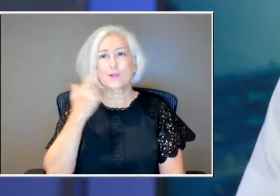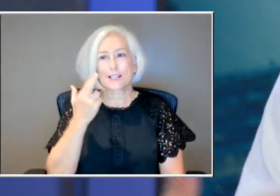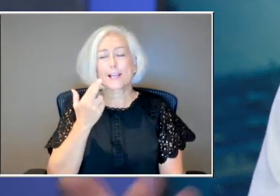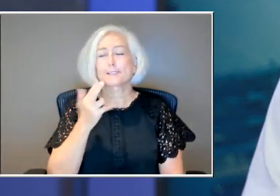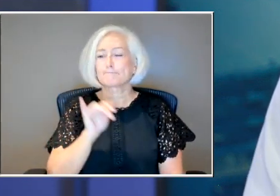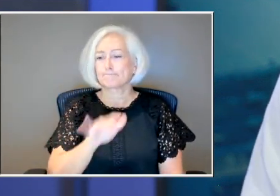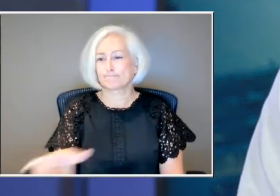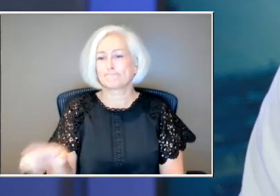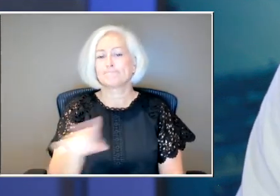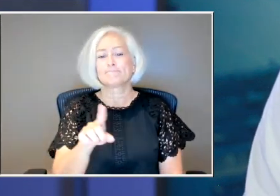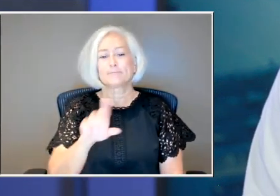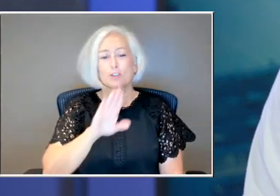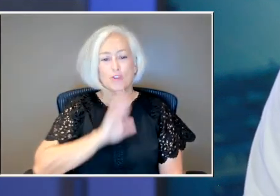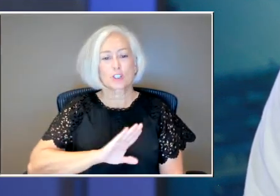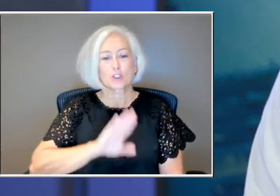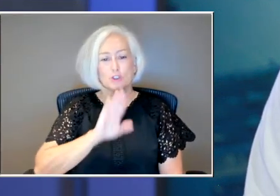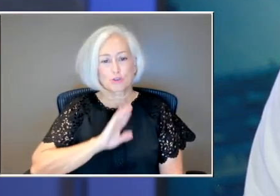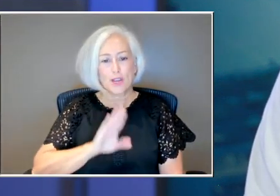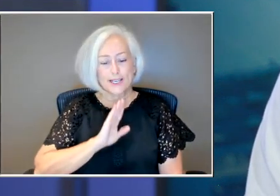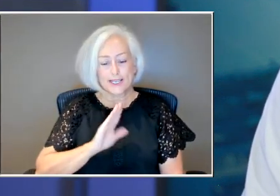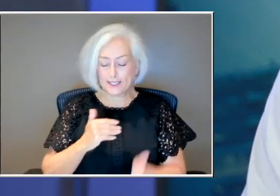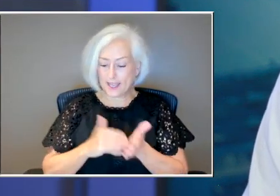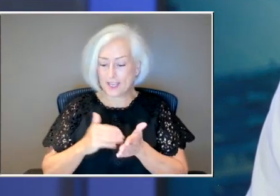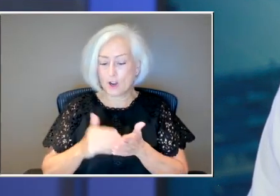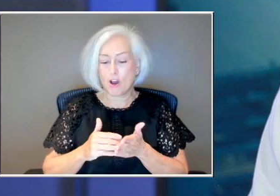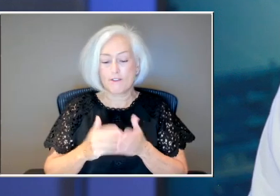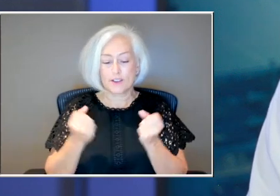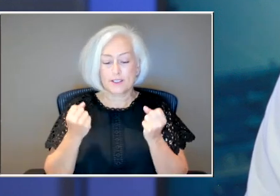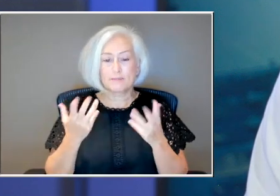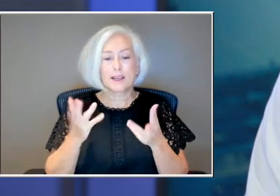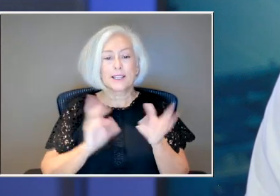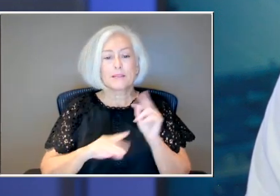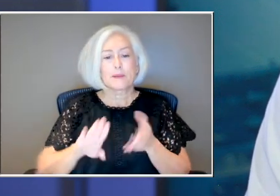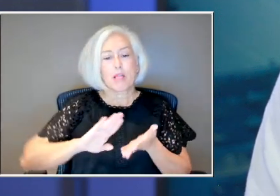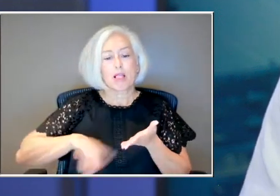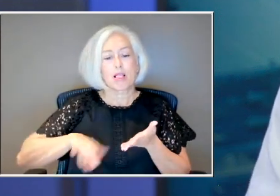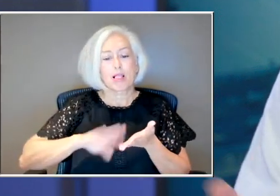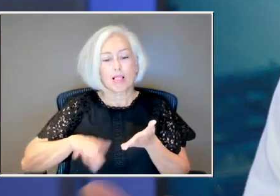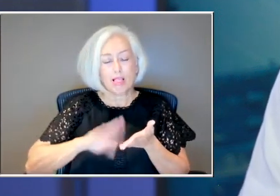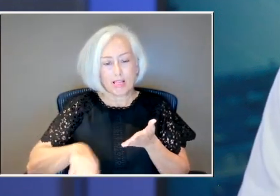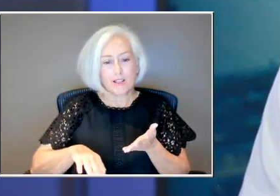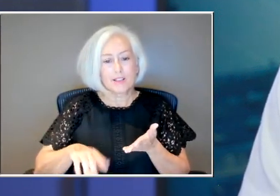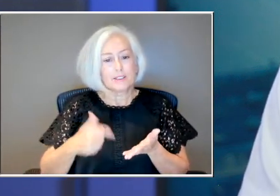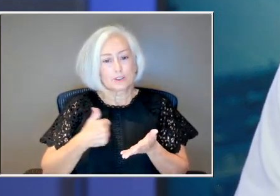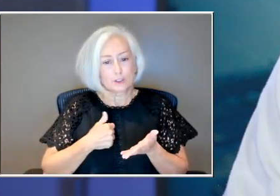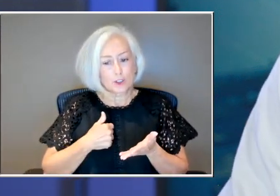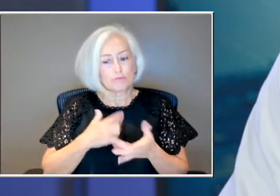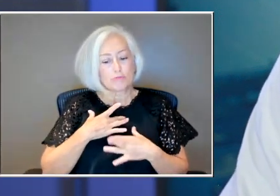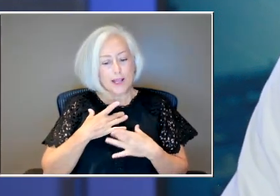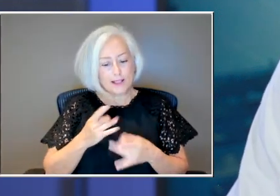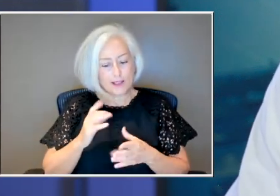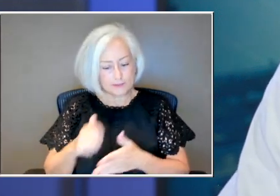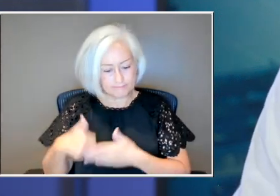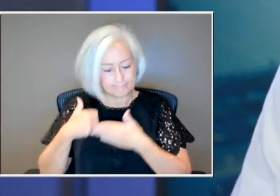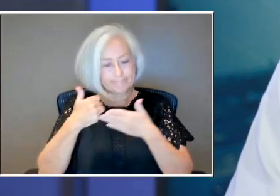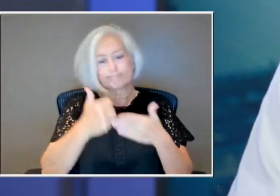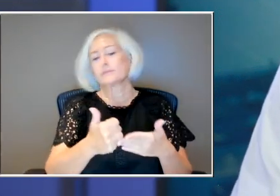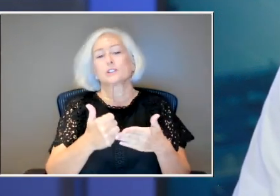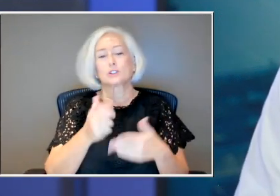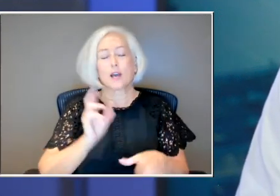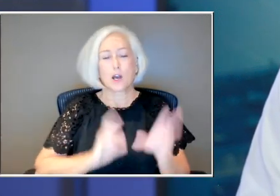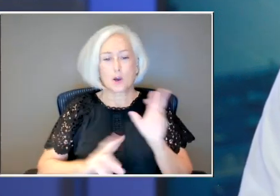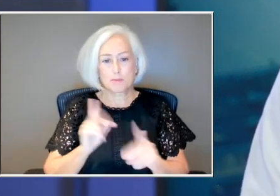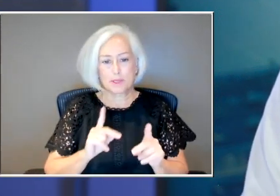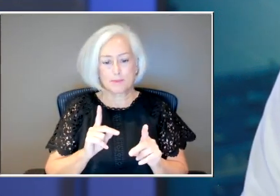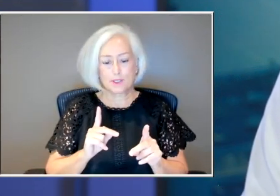are, and again, they are often dismissed. And so I just like being able to help people out and, you know, help them to have